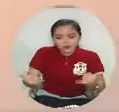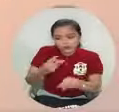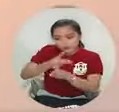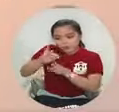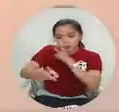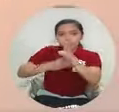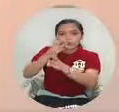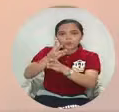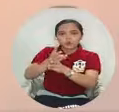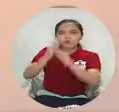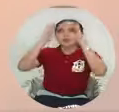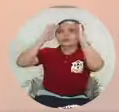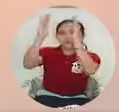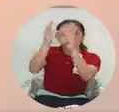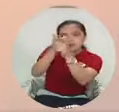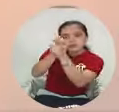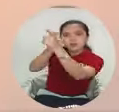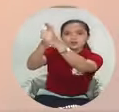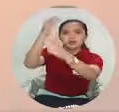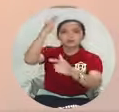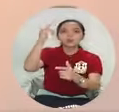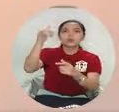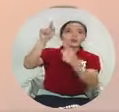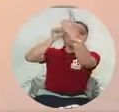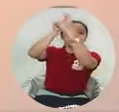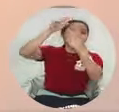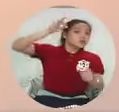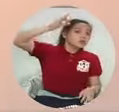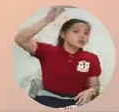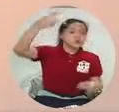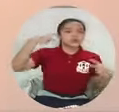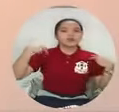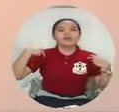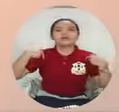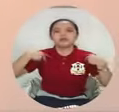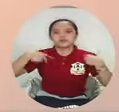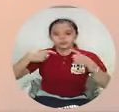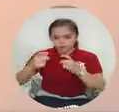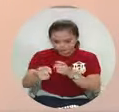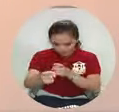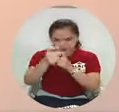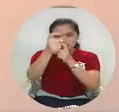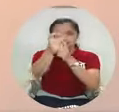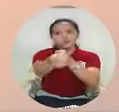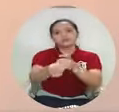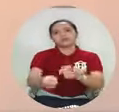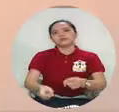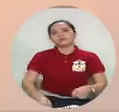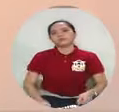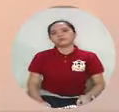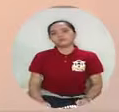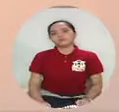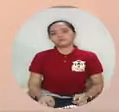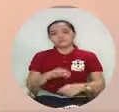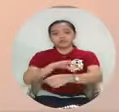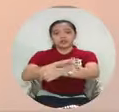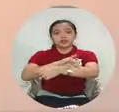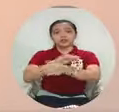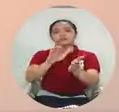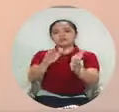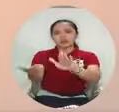in all. Now they do it to obtain a corruptible crown, but we an incorruptible. I therefore